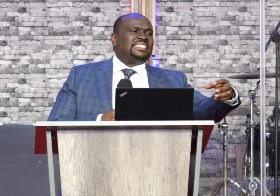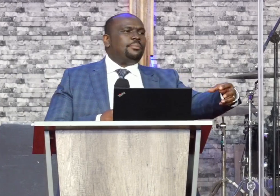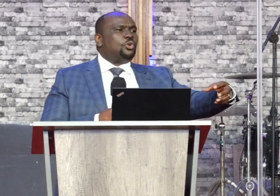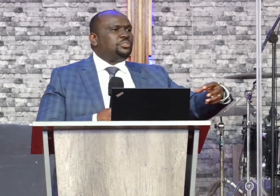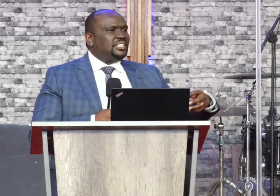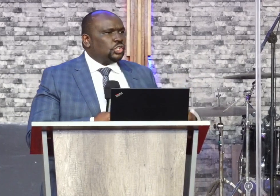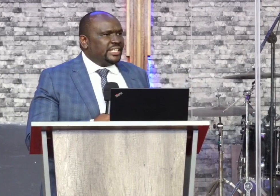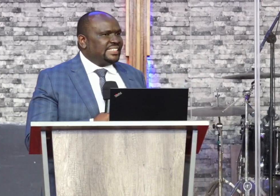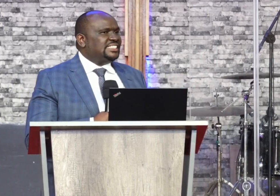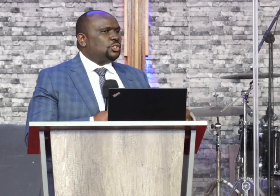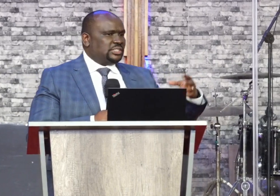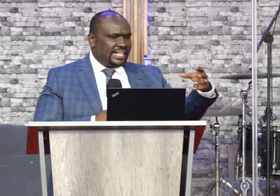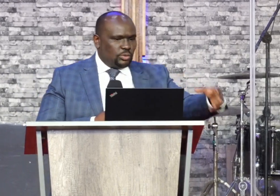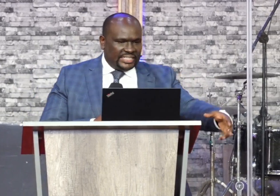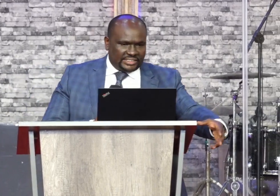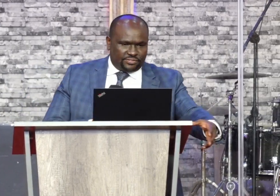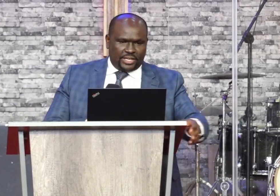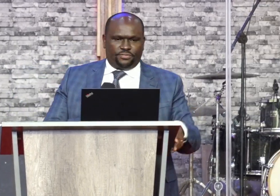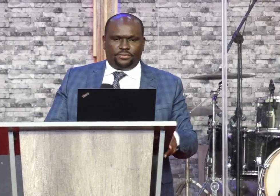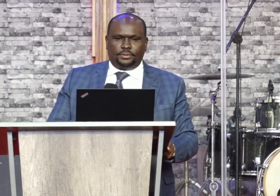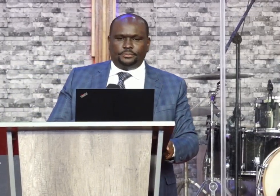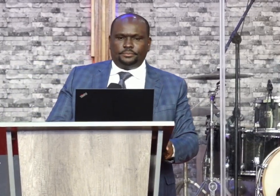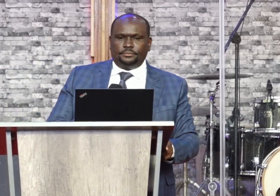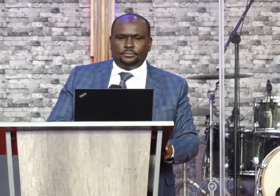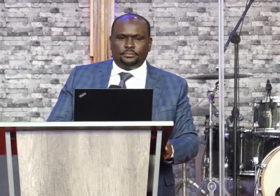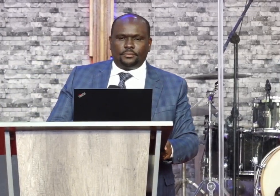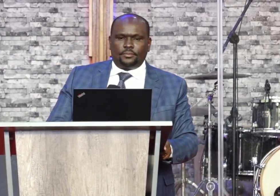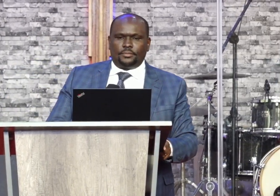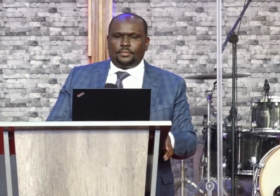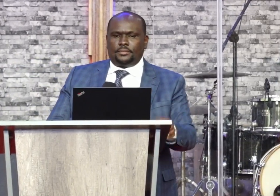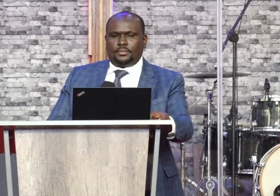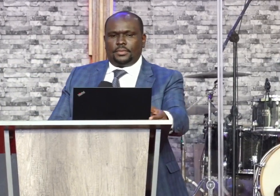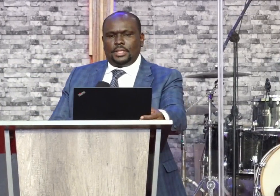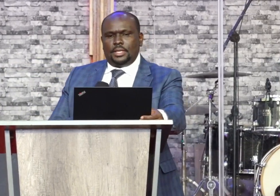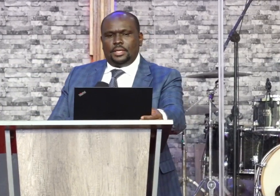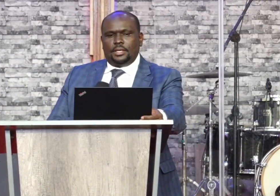And by the time he was mentioned in this, he was around